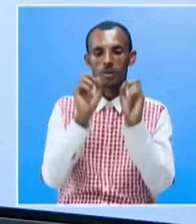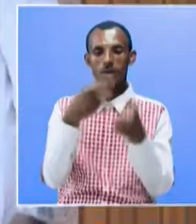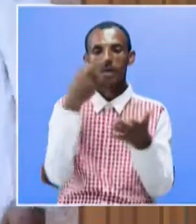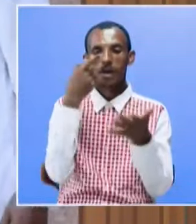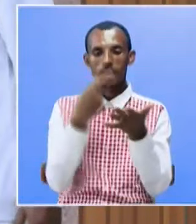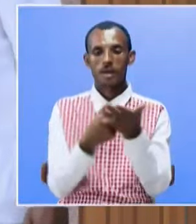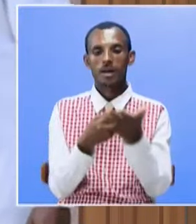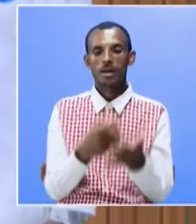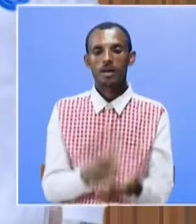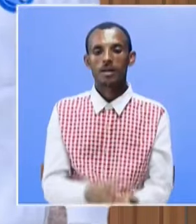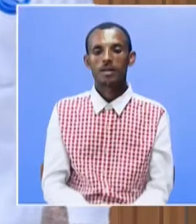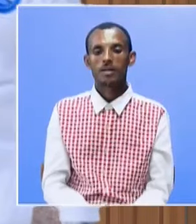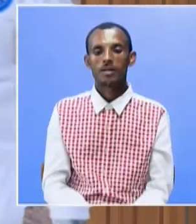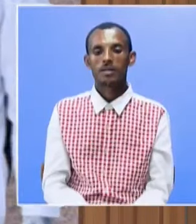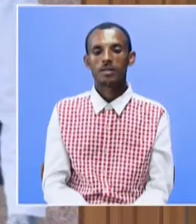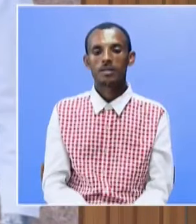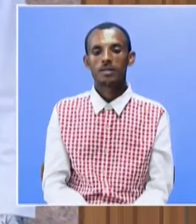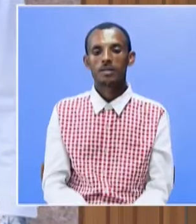here,